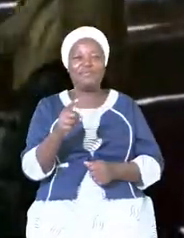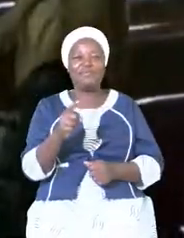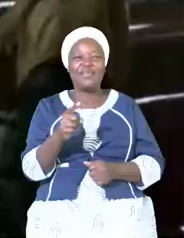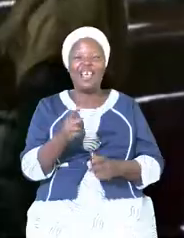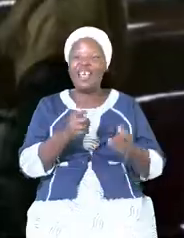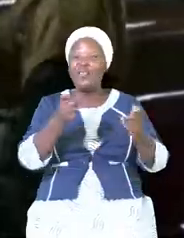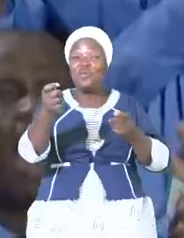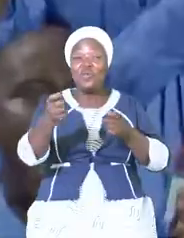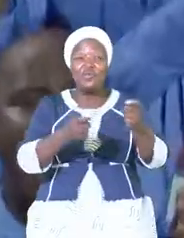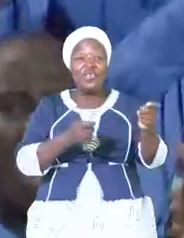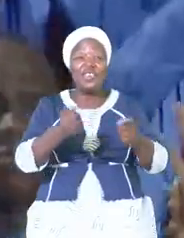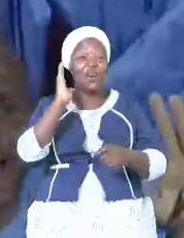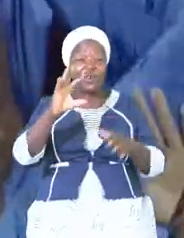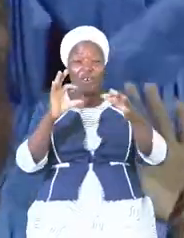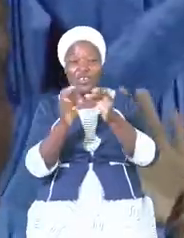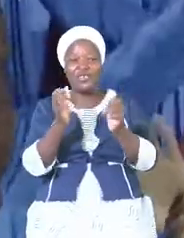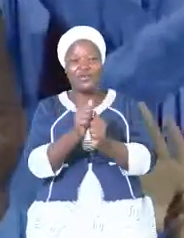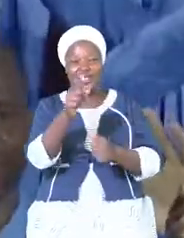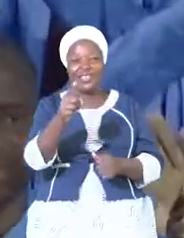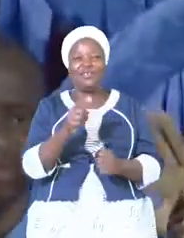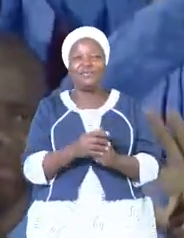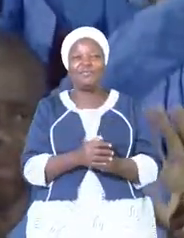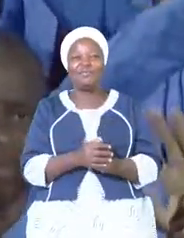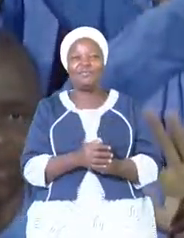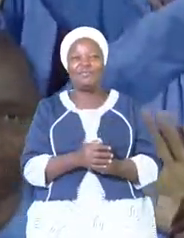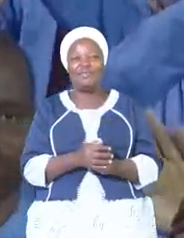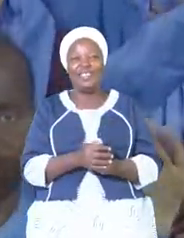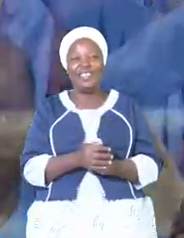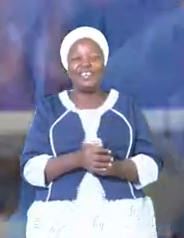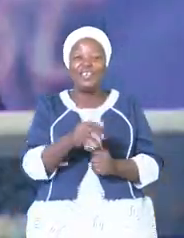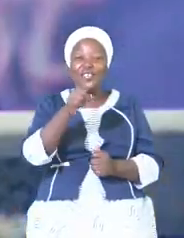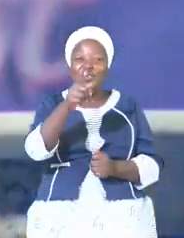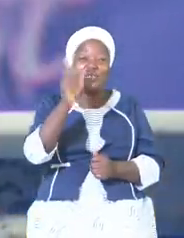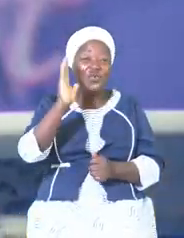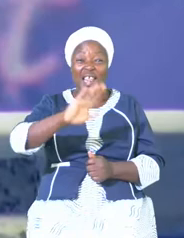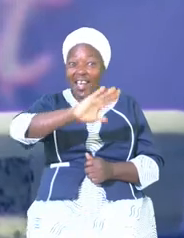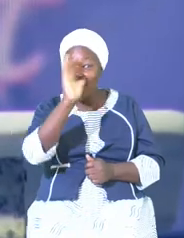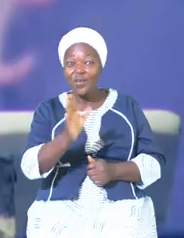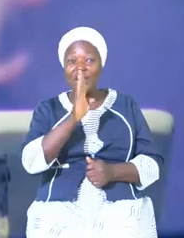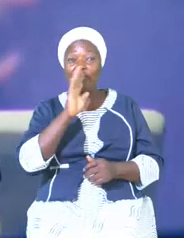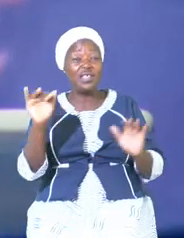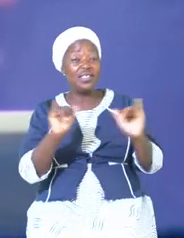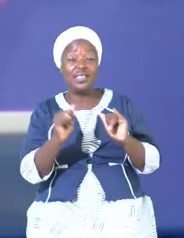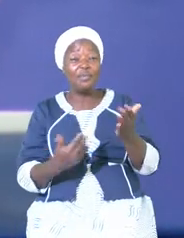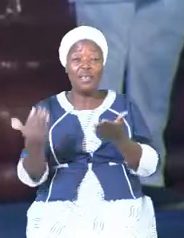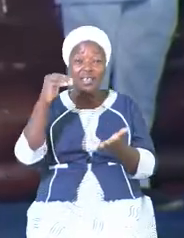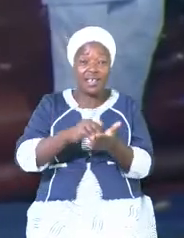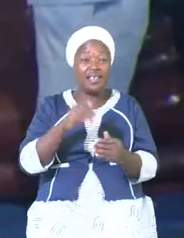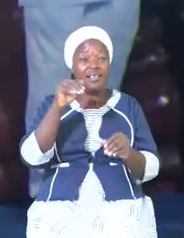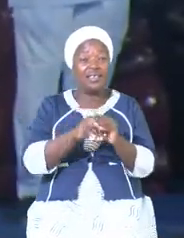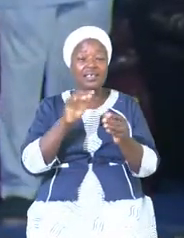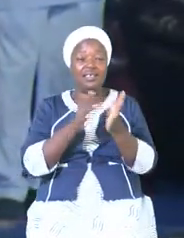Dominion will connect with you. You will never be the same again in Jesus'